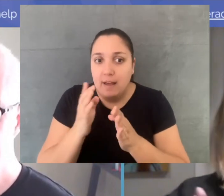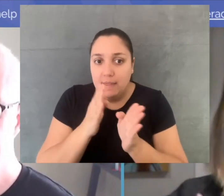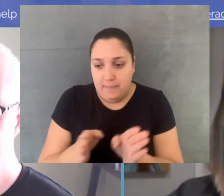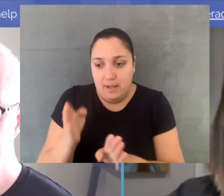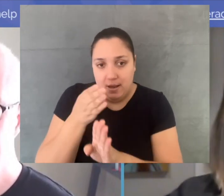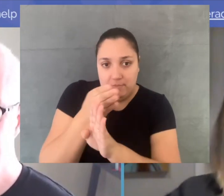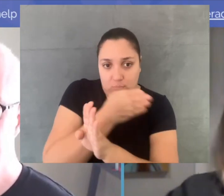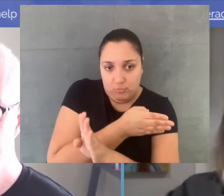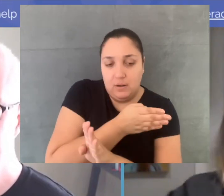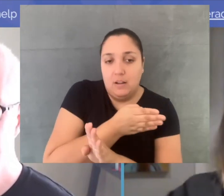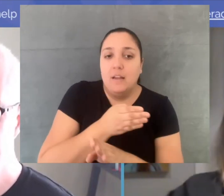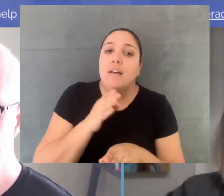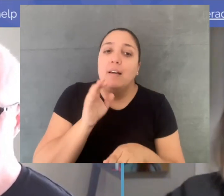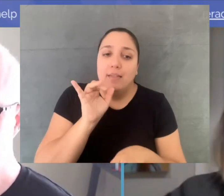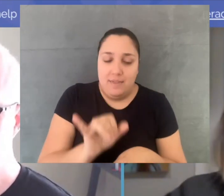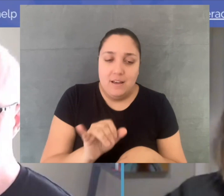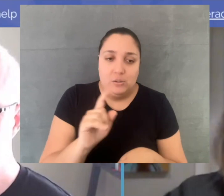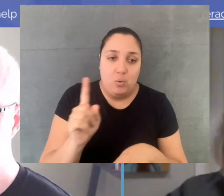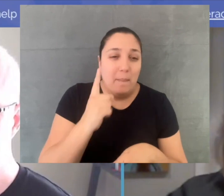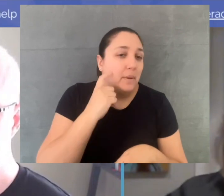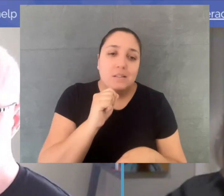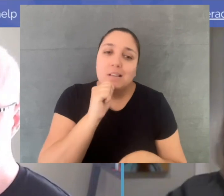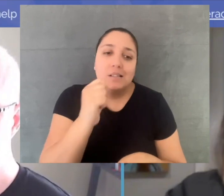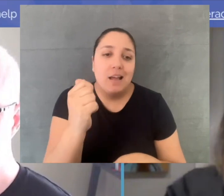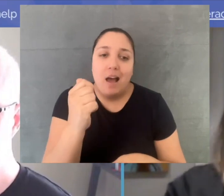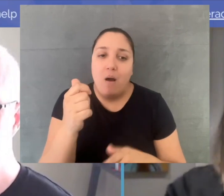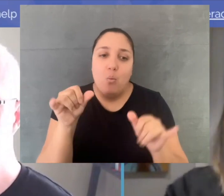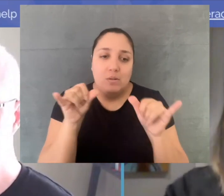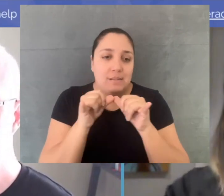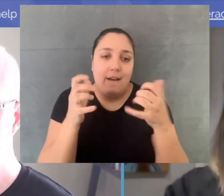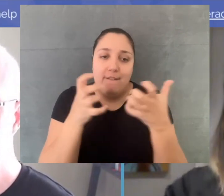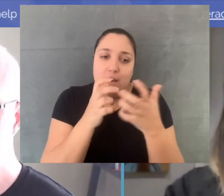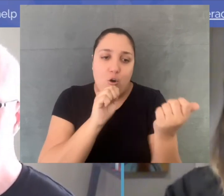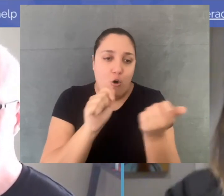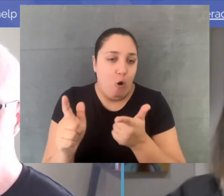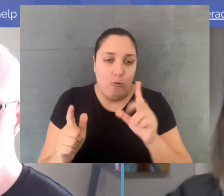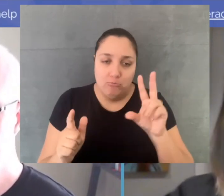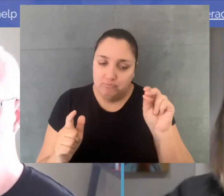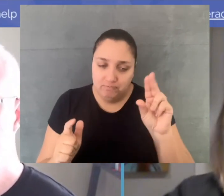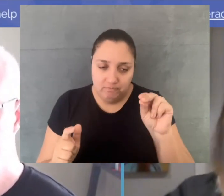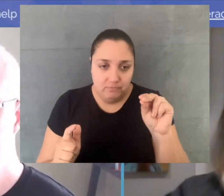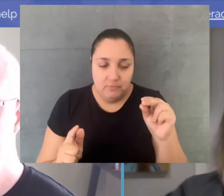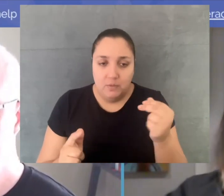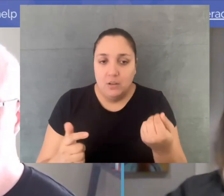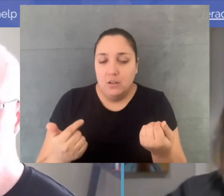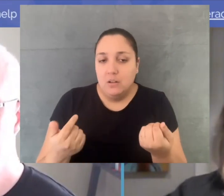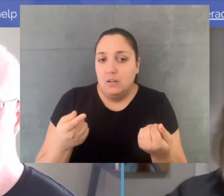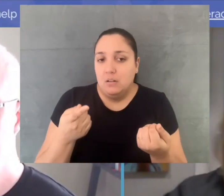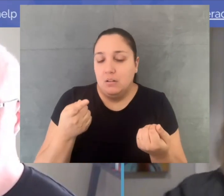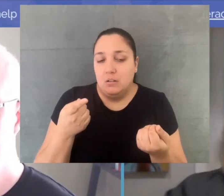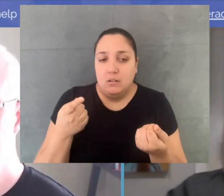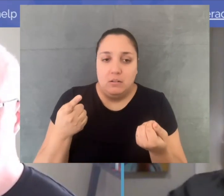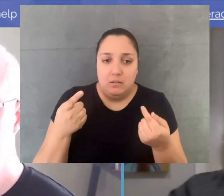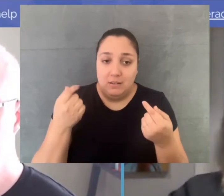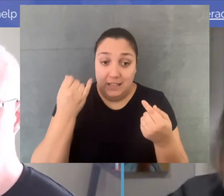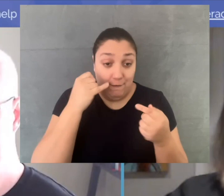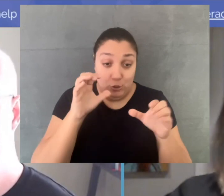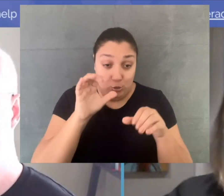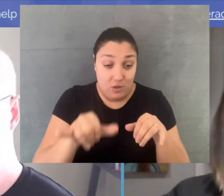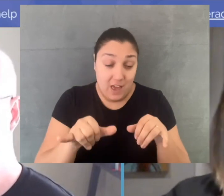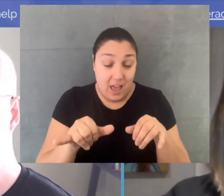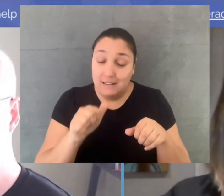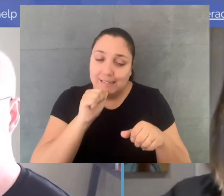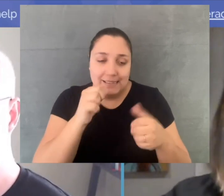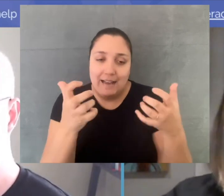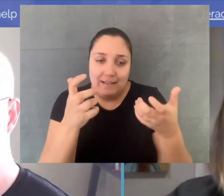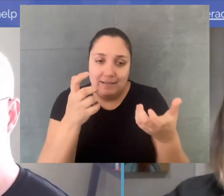and pre-planning, that's where you get your because it's not going to be one size fits all. It's not going to be, if you're doing this, you're accessible.